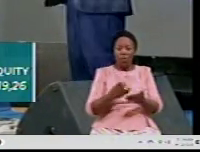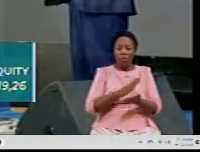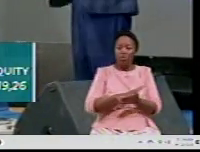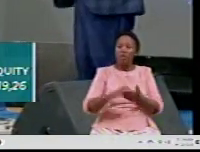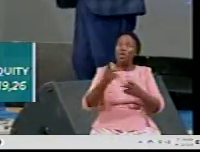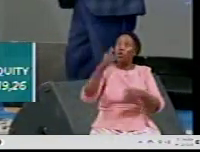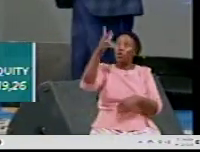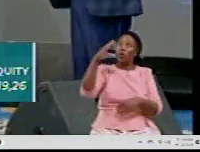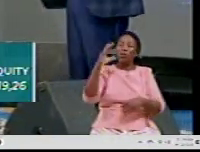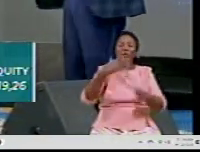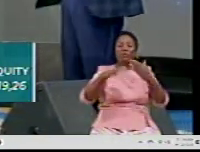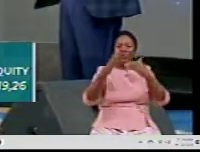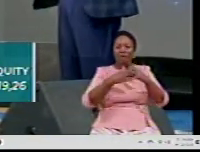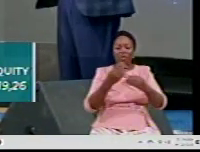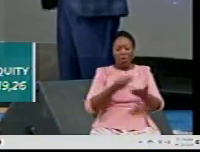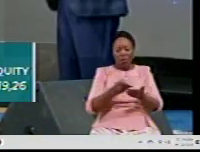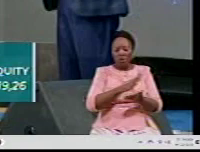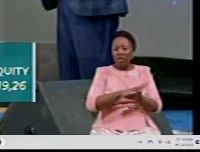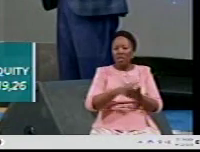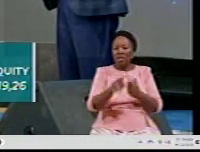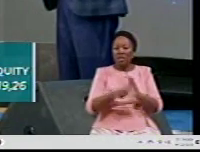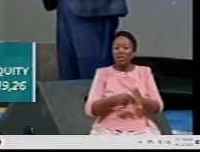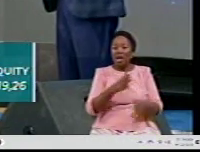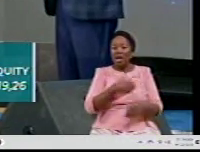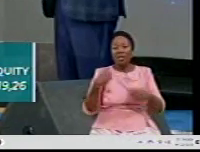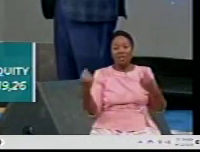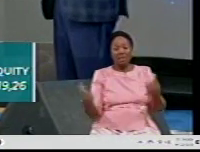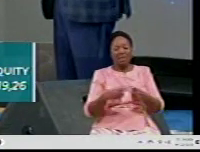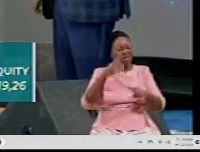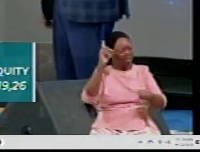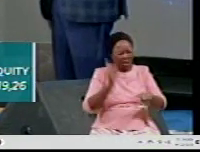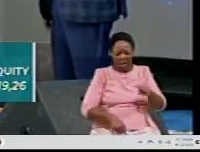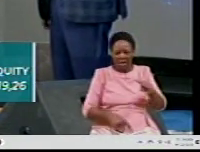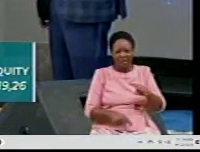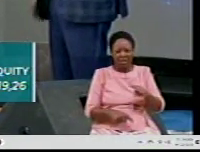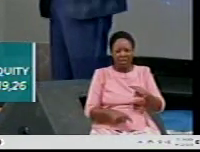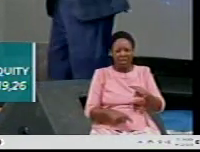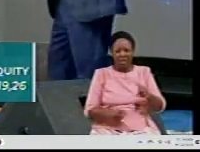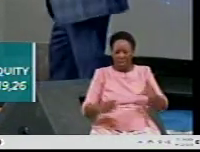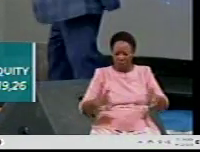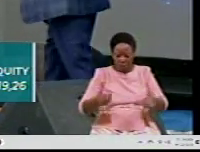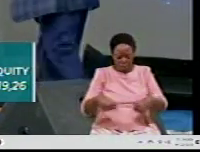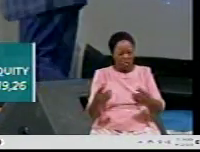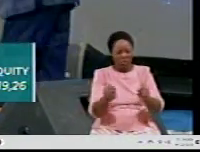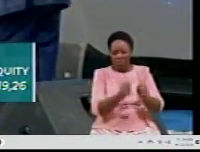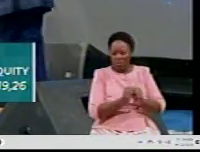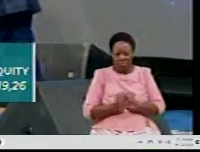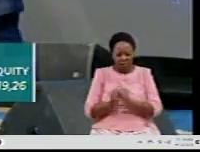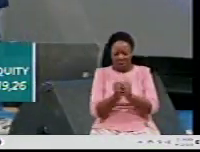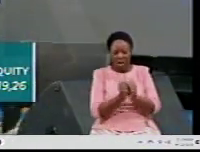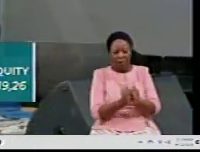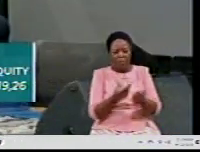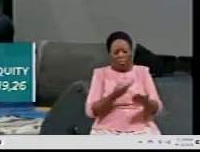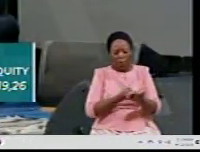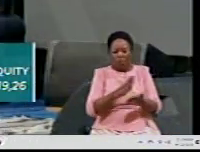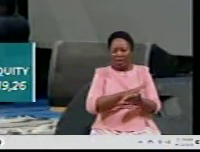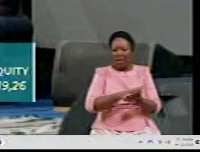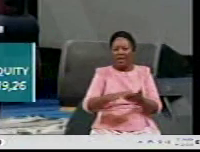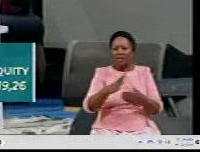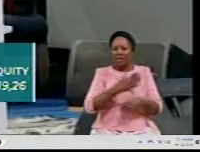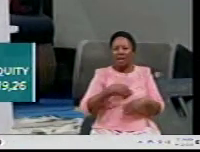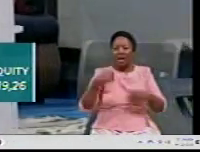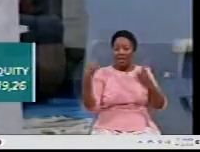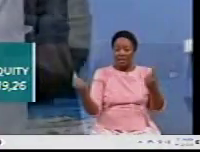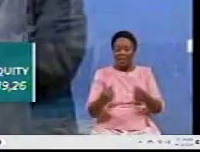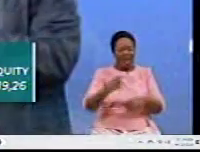heaven. Holiness and sin cannot get together. Holiness and sin